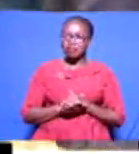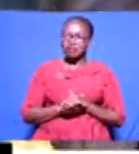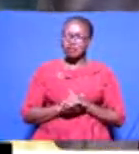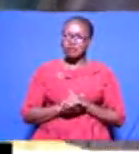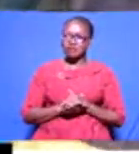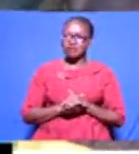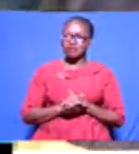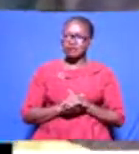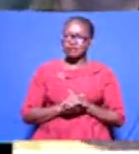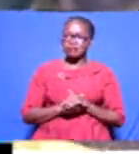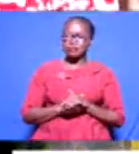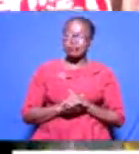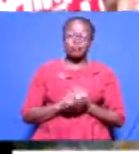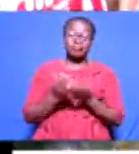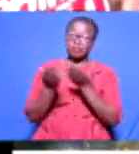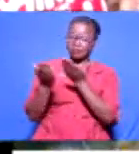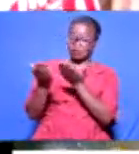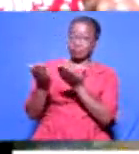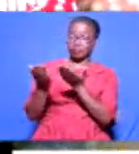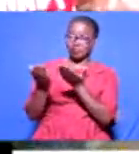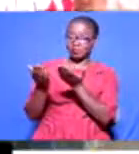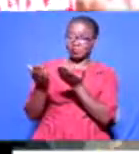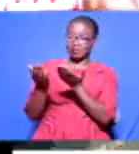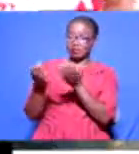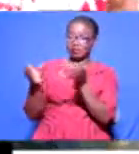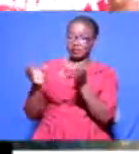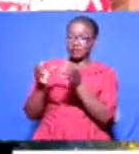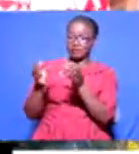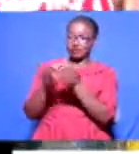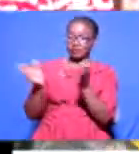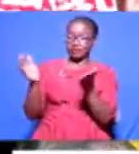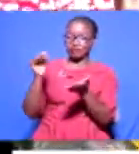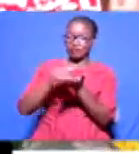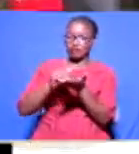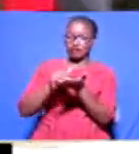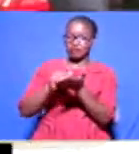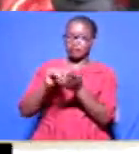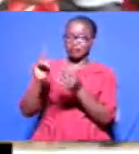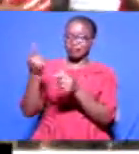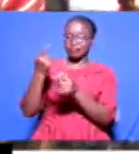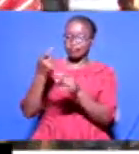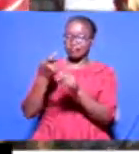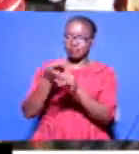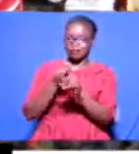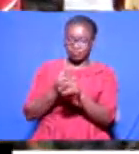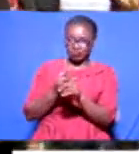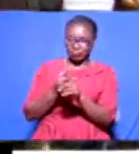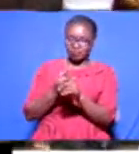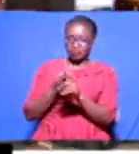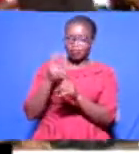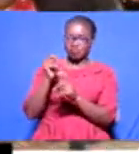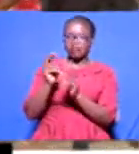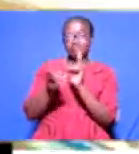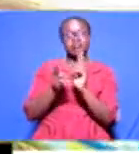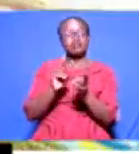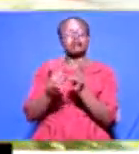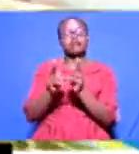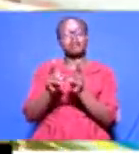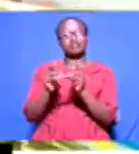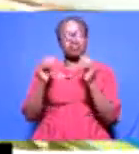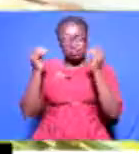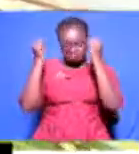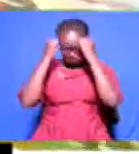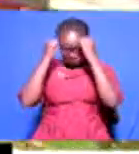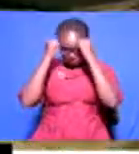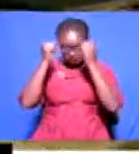It is back to school as classes reopen for first term in the 2022 education calendar. Parents trooping to bookshops and uniform outlets